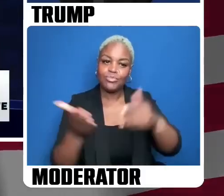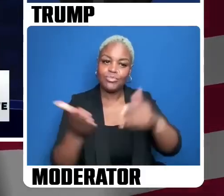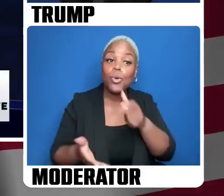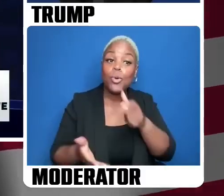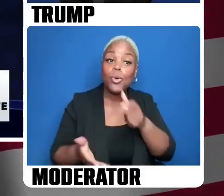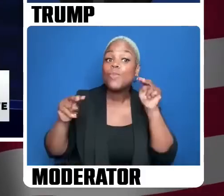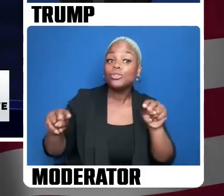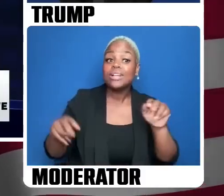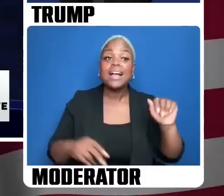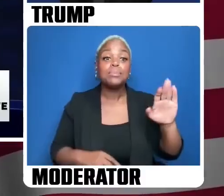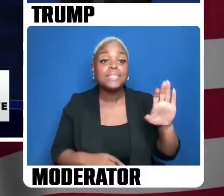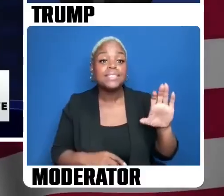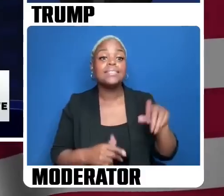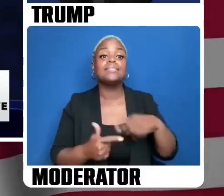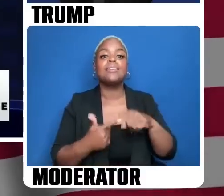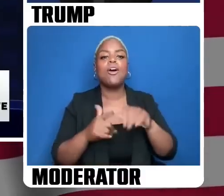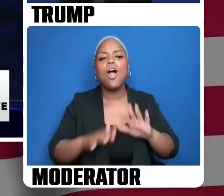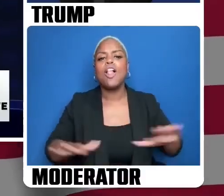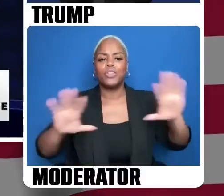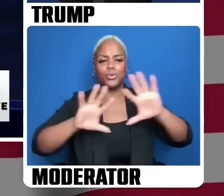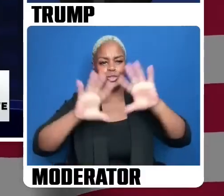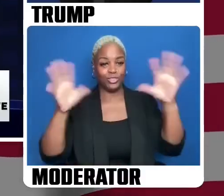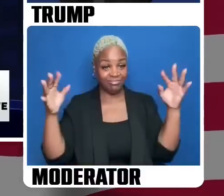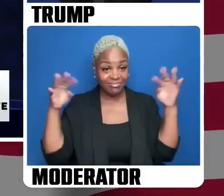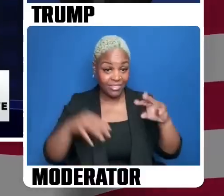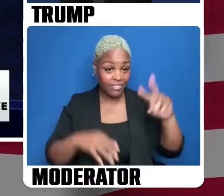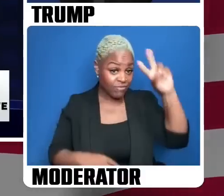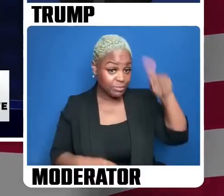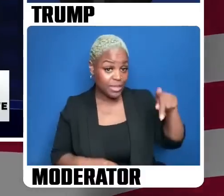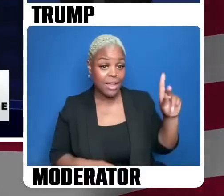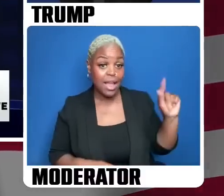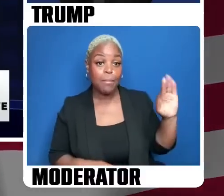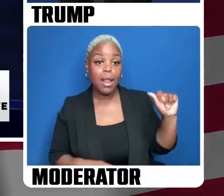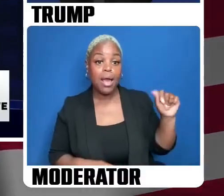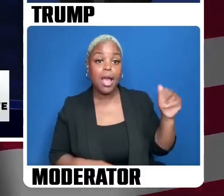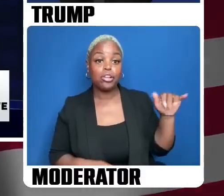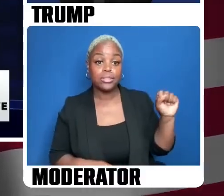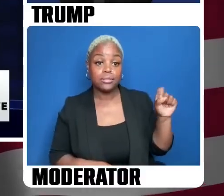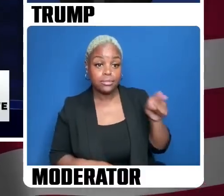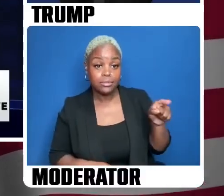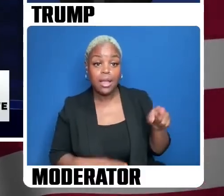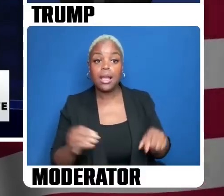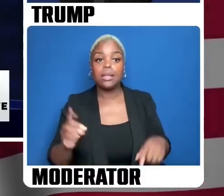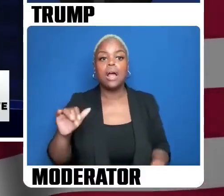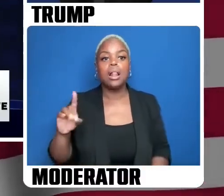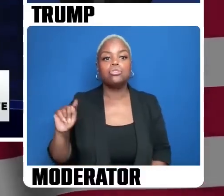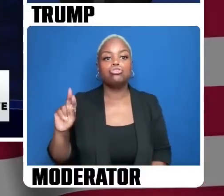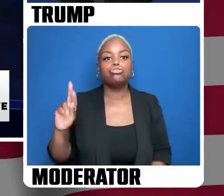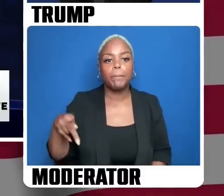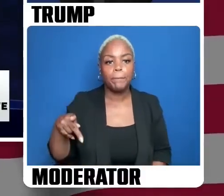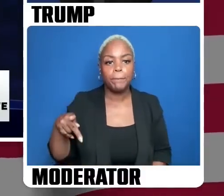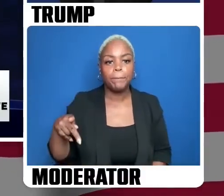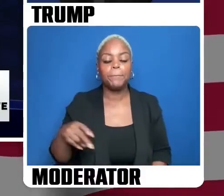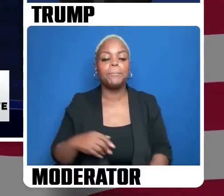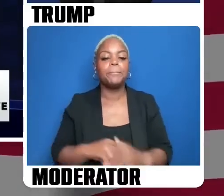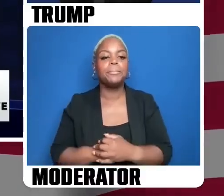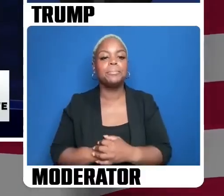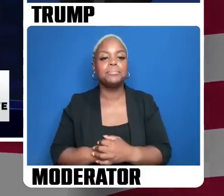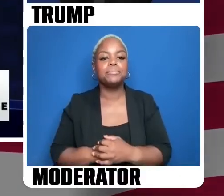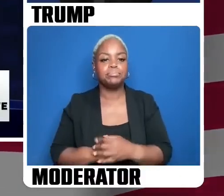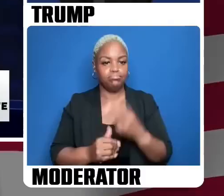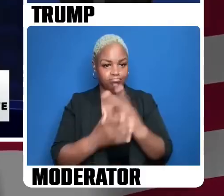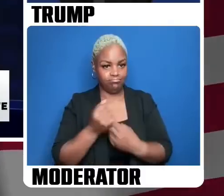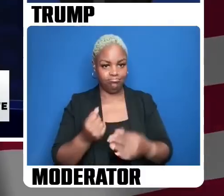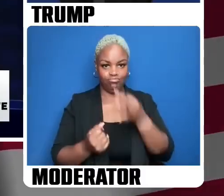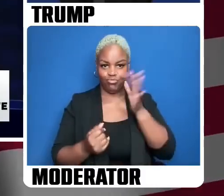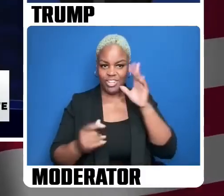tonight. Vice President Kamala Harris and President Donald Trump are just moments away from taking the stage in this unprecedented race for president. And I'm Lindsay